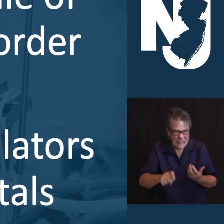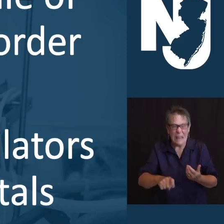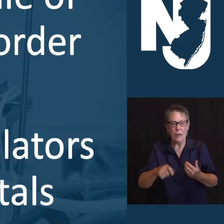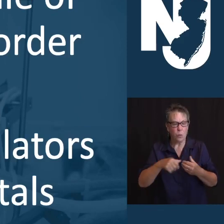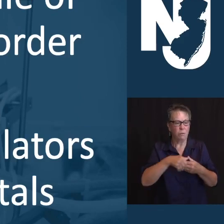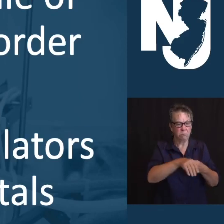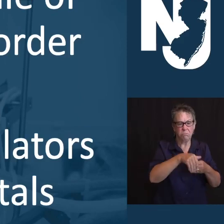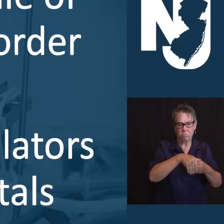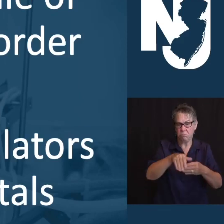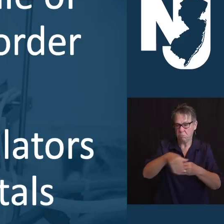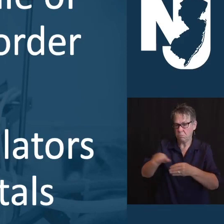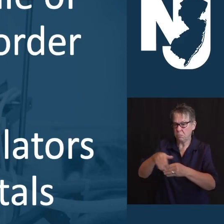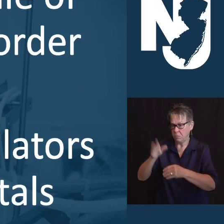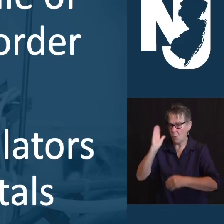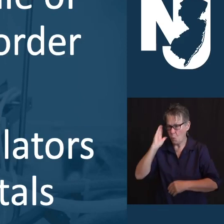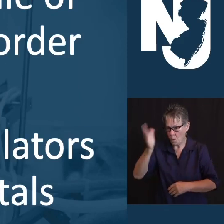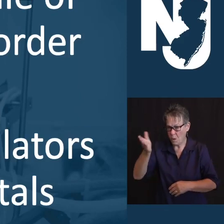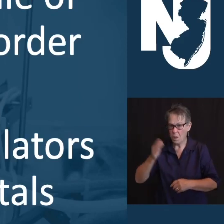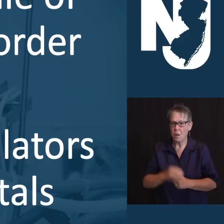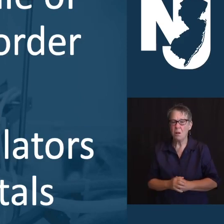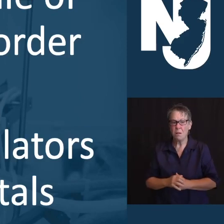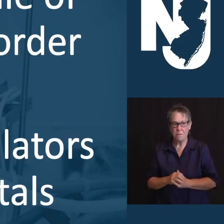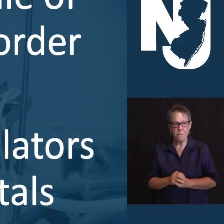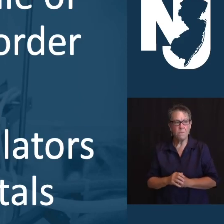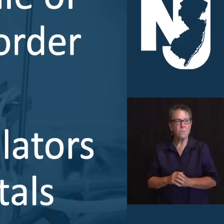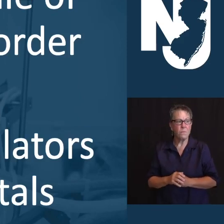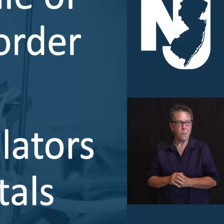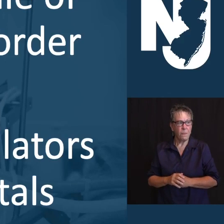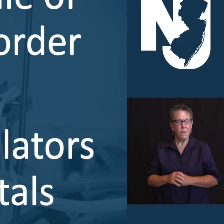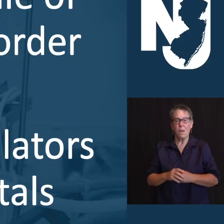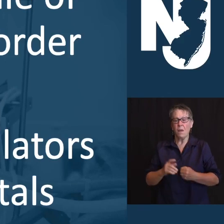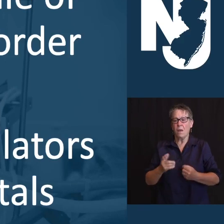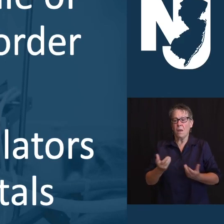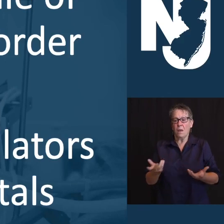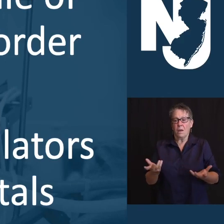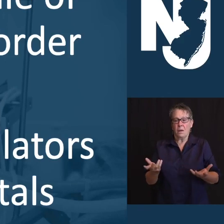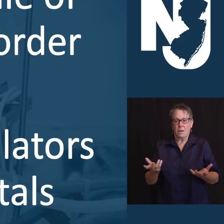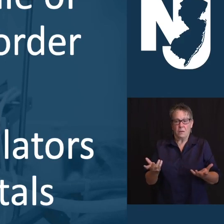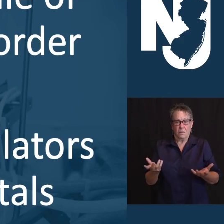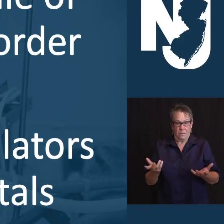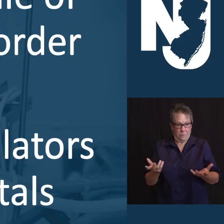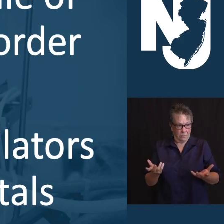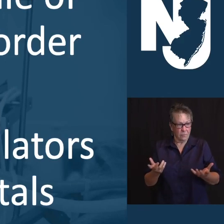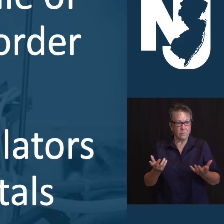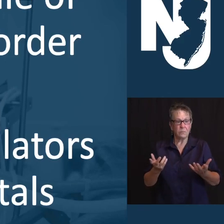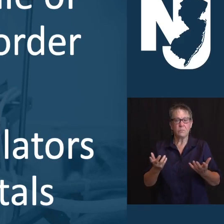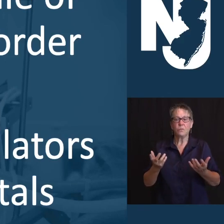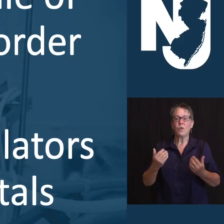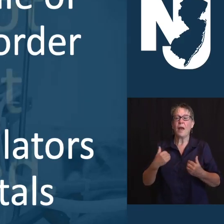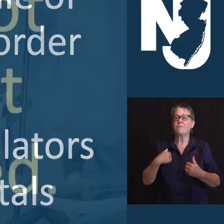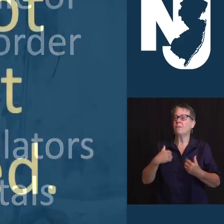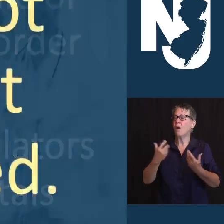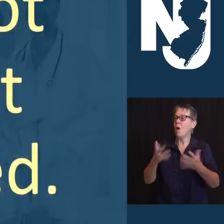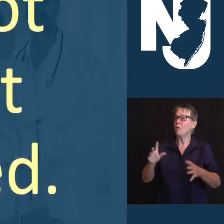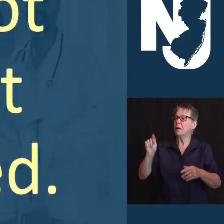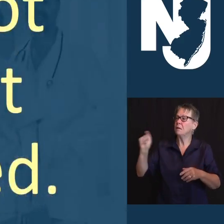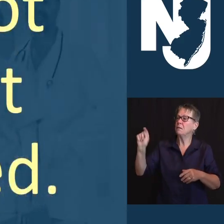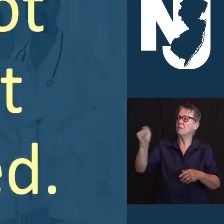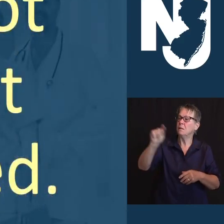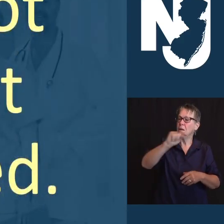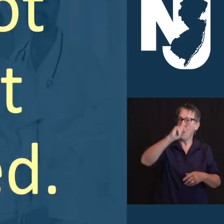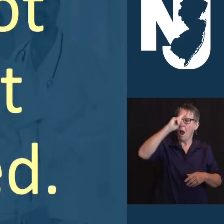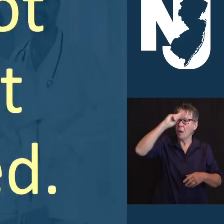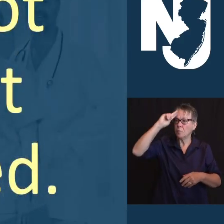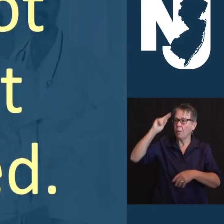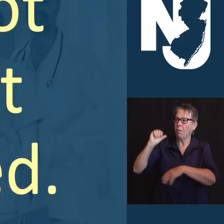note that there are currently about 600 ventilators in our hospitals. Building this stockpile